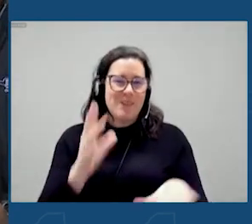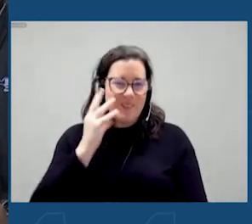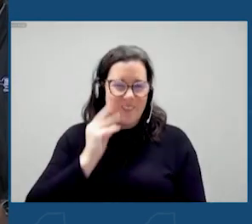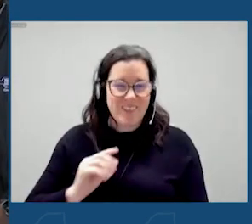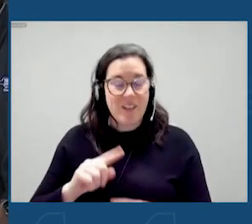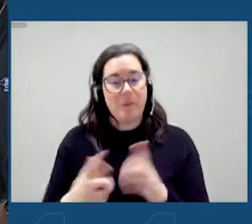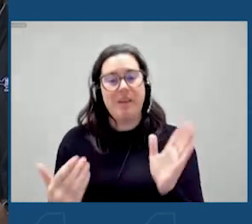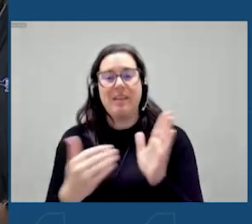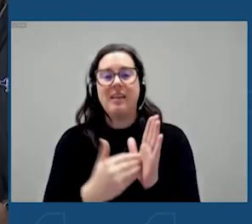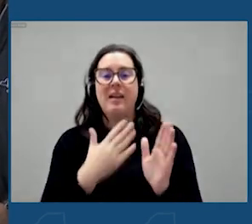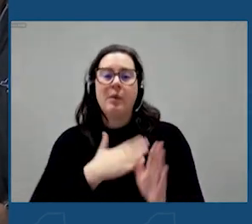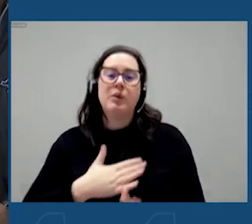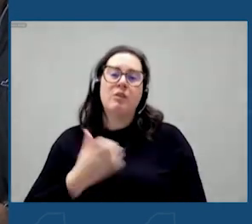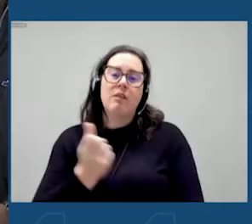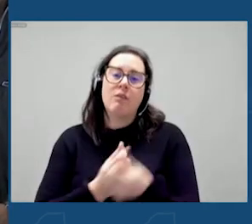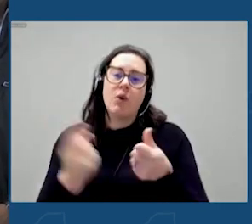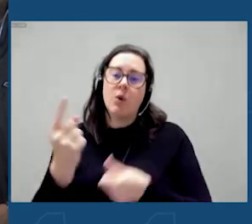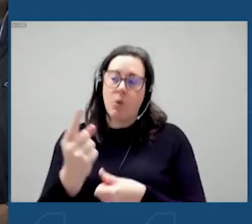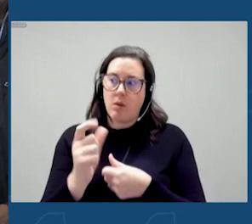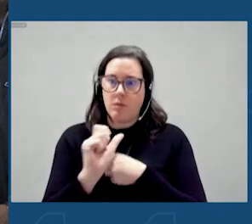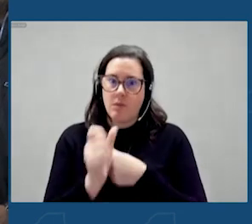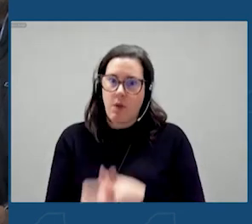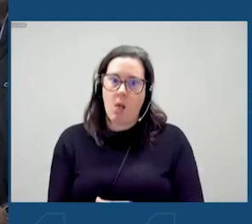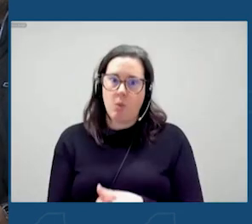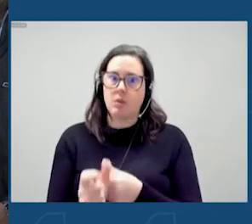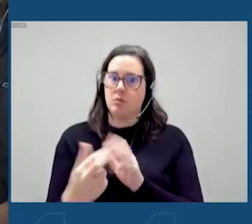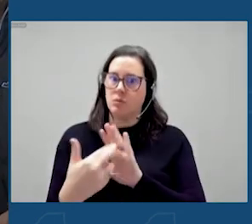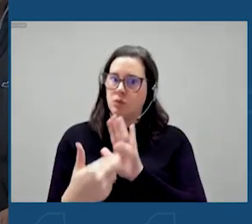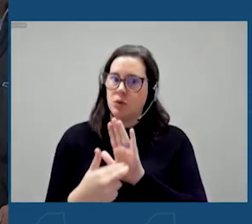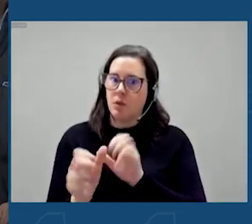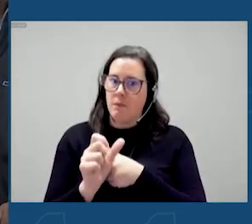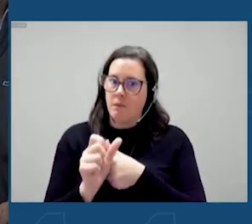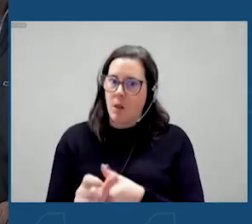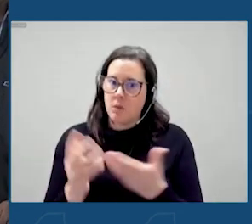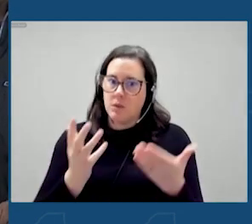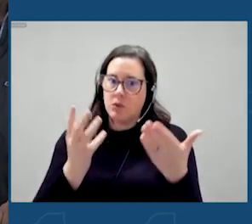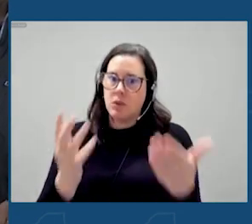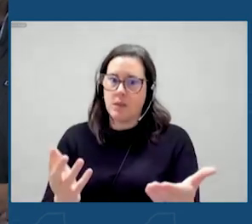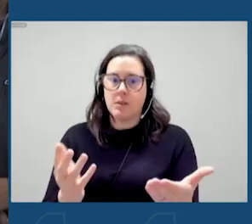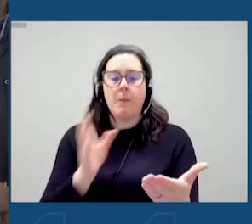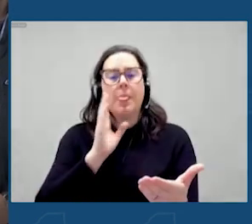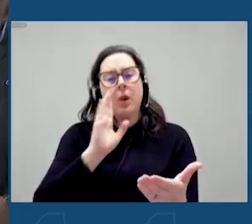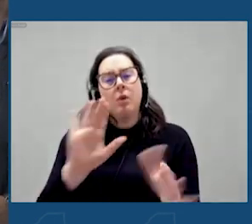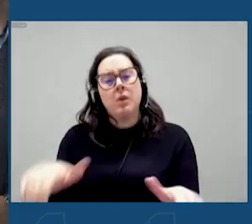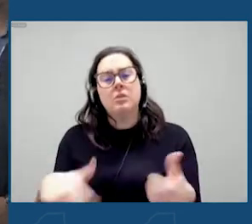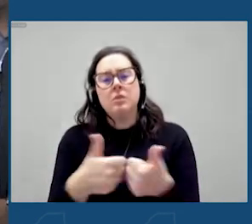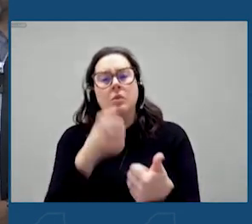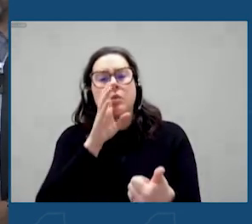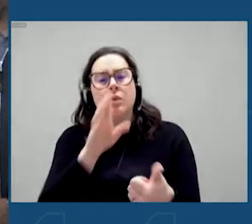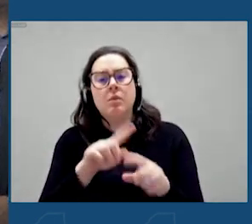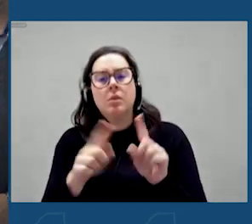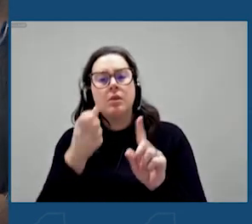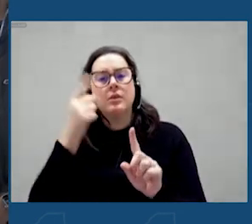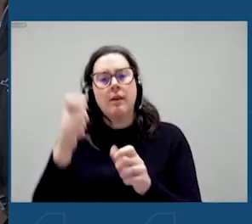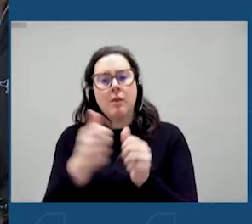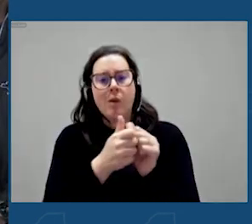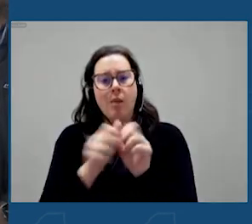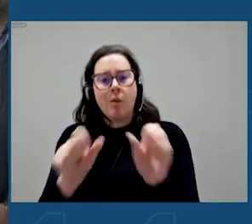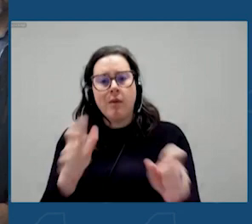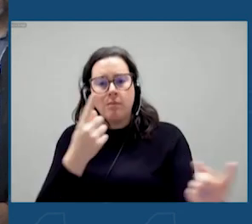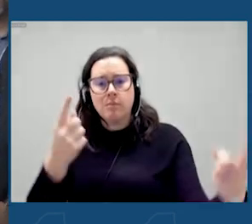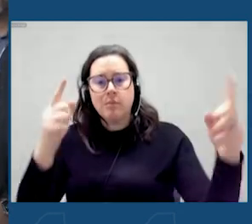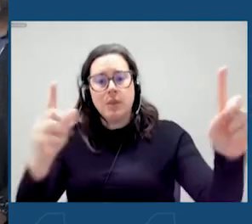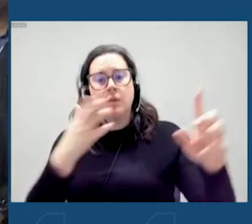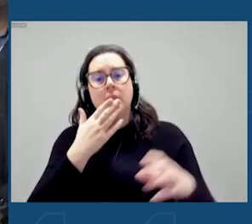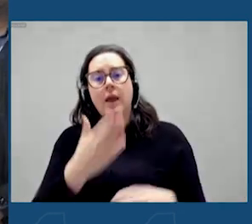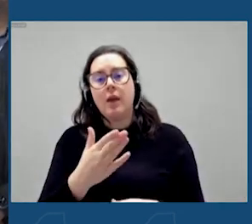appreciate everybody's cooperation as we work through this. It's going to be a challenge, but together we can get through it. Thank you very much, and thank you for your